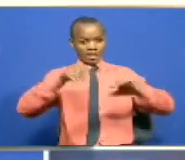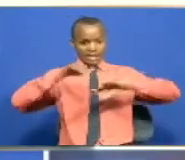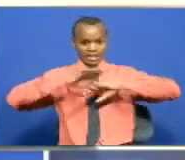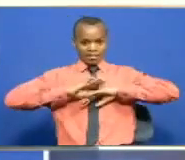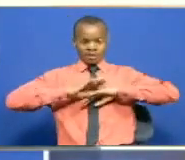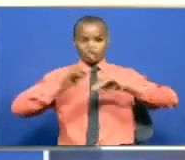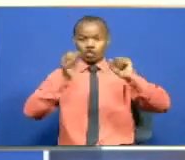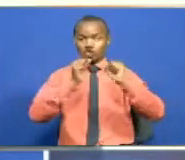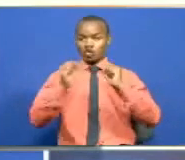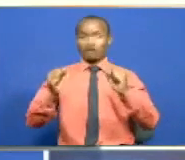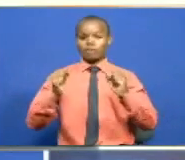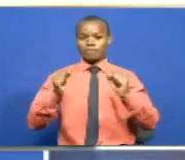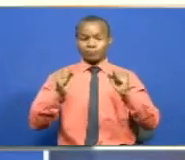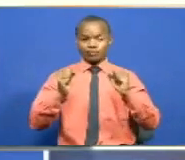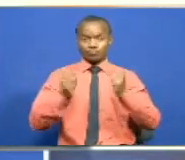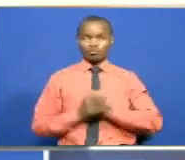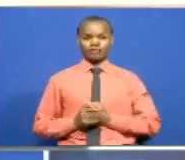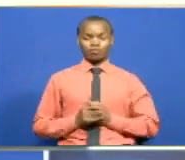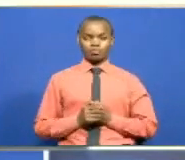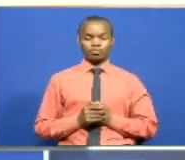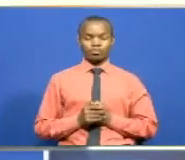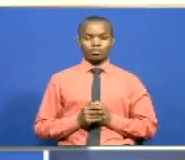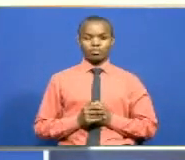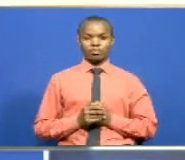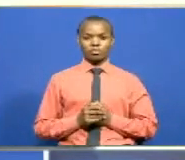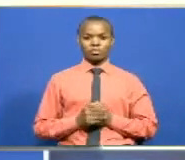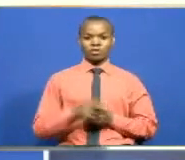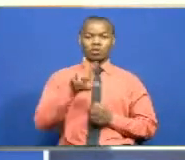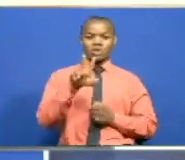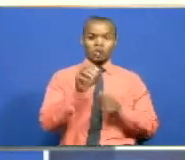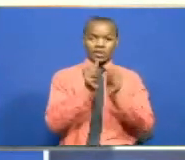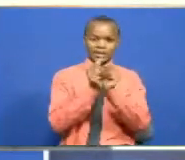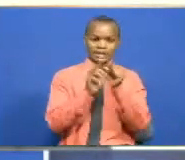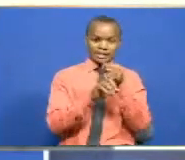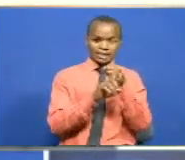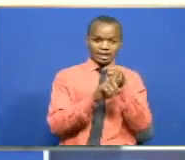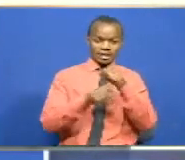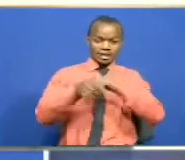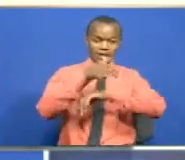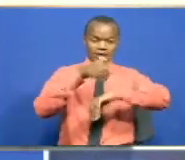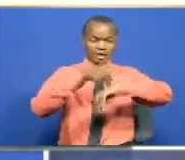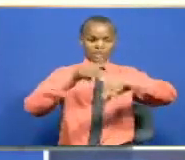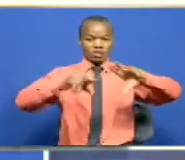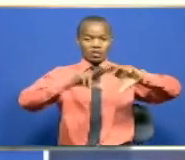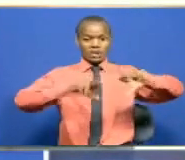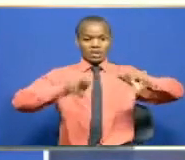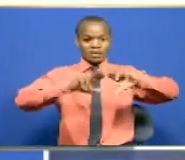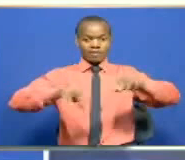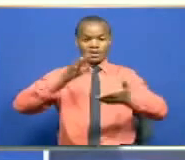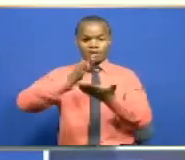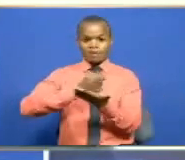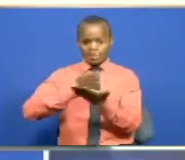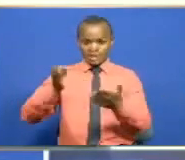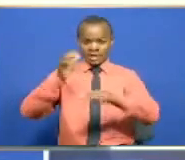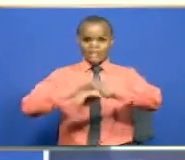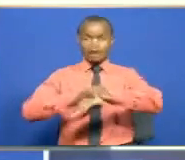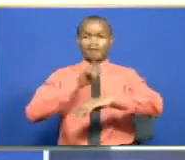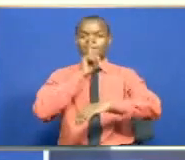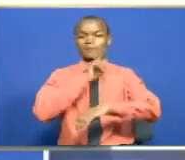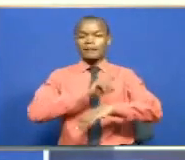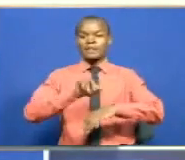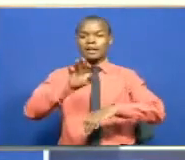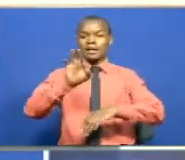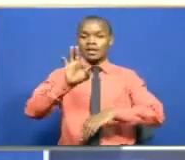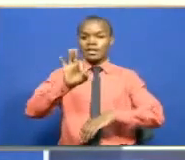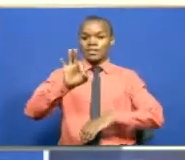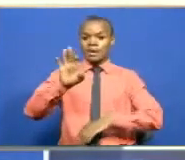very strong. And in 2016, the National Research Fund received $3